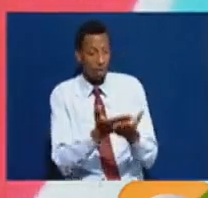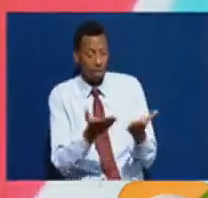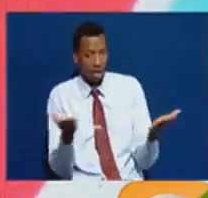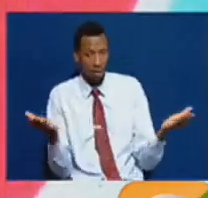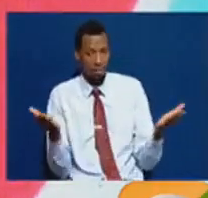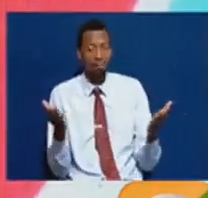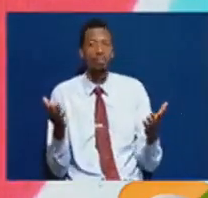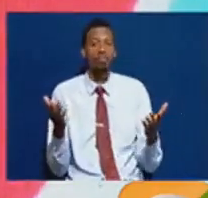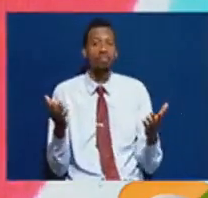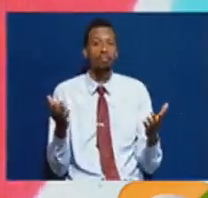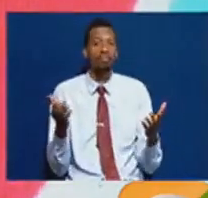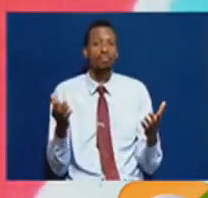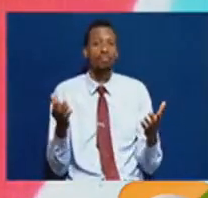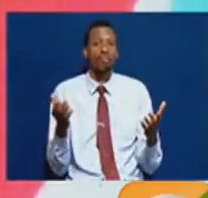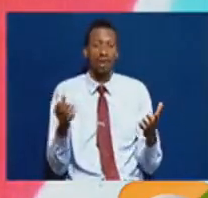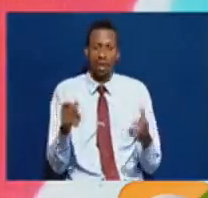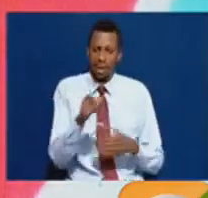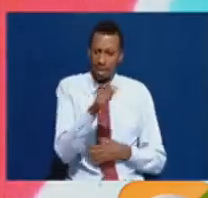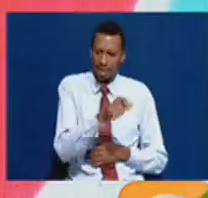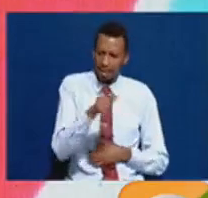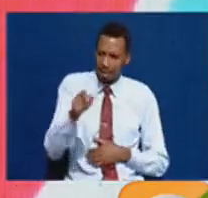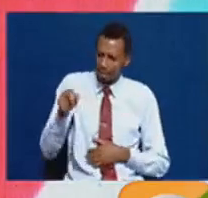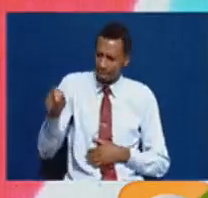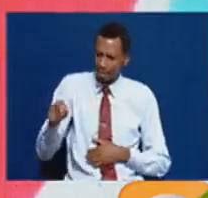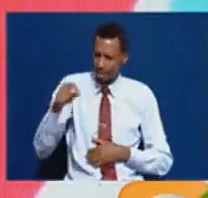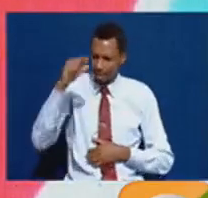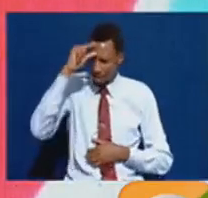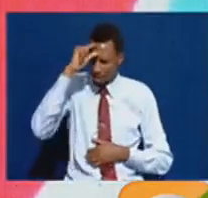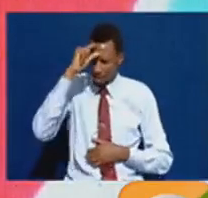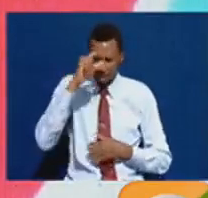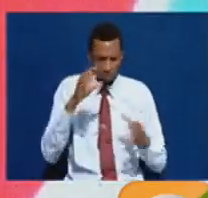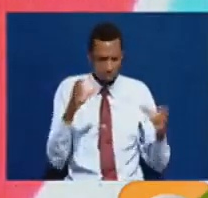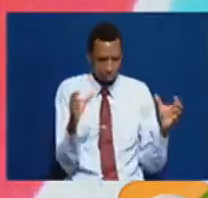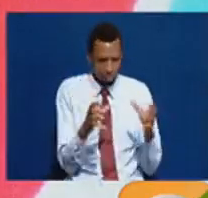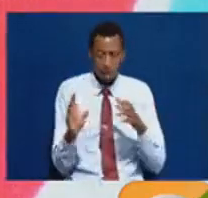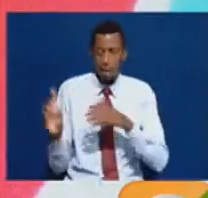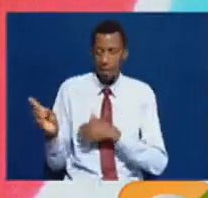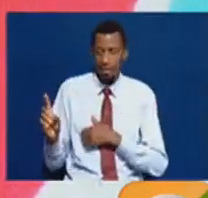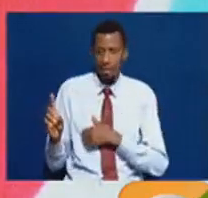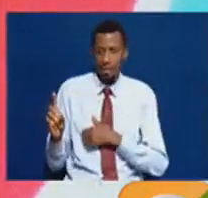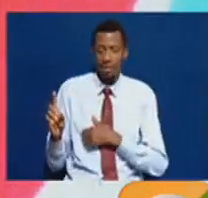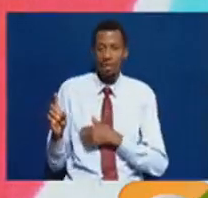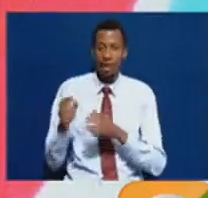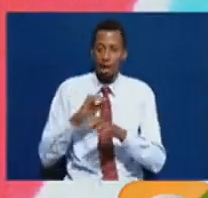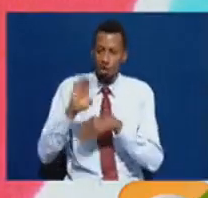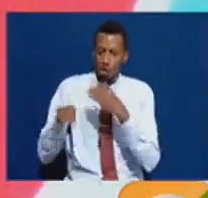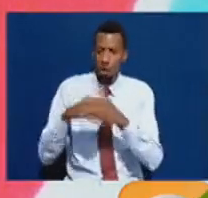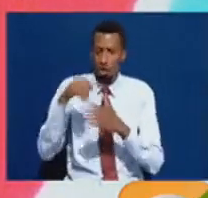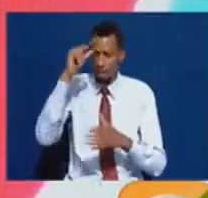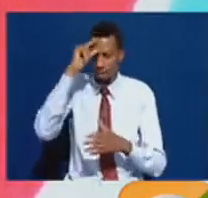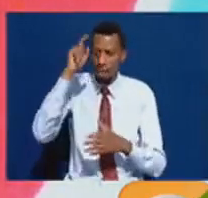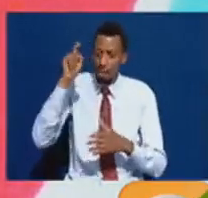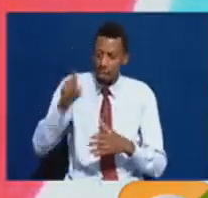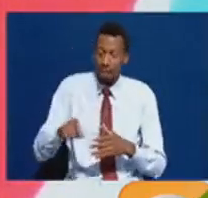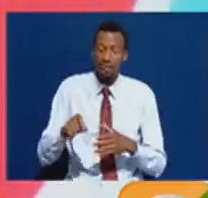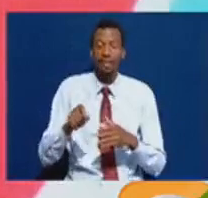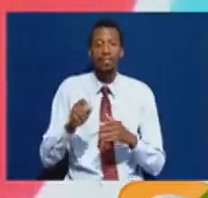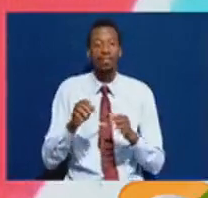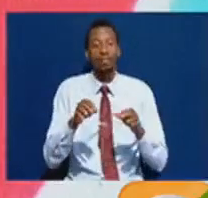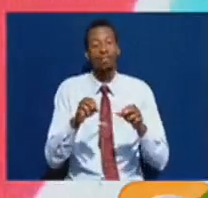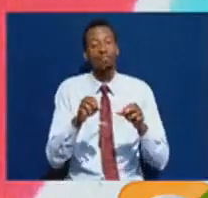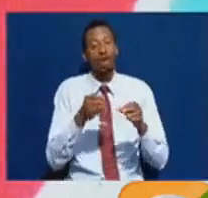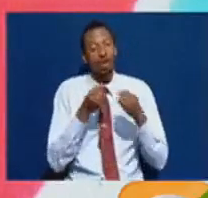to hold every government agency and every government ministry and the whole of government accountable to the